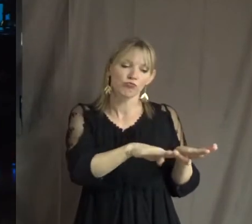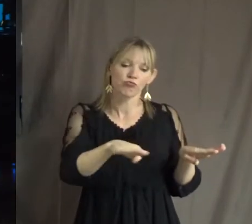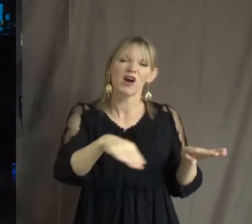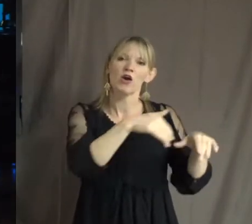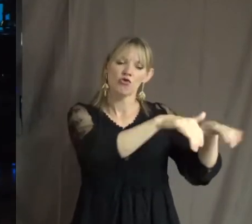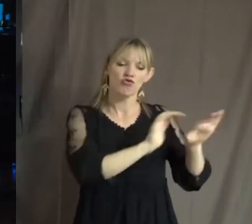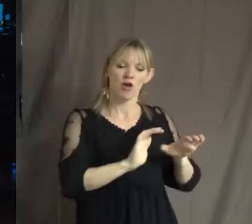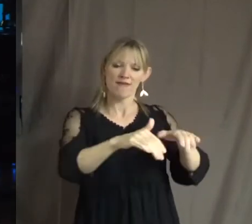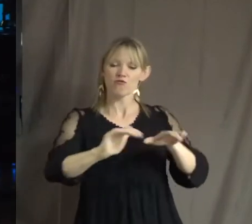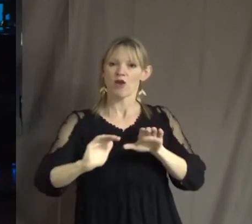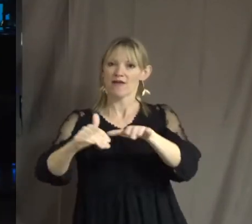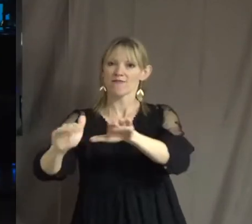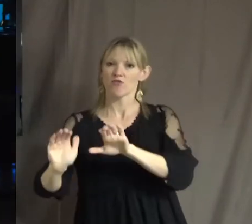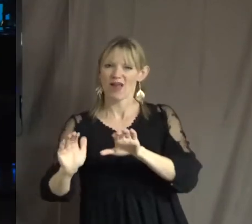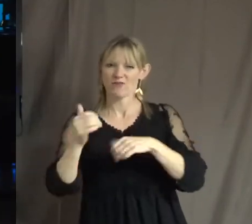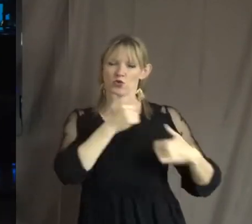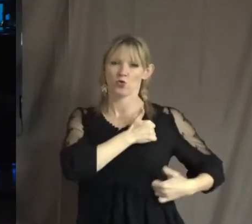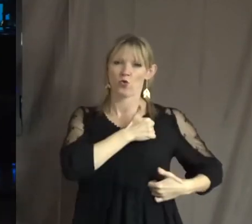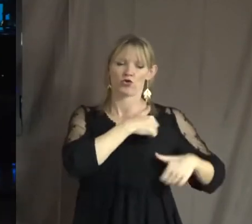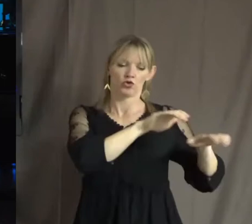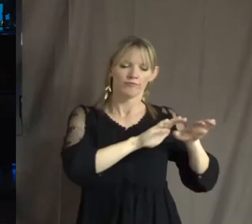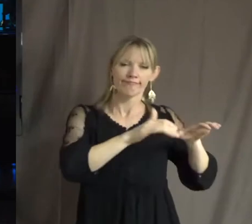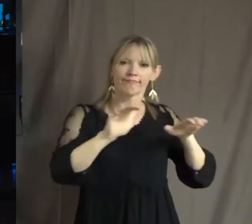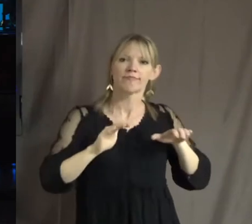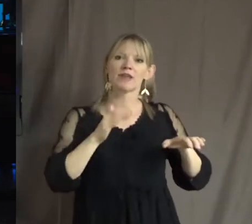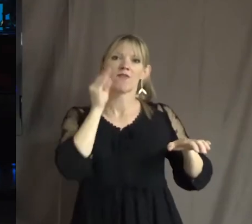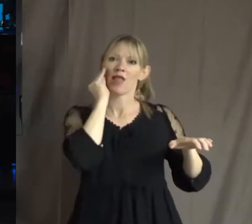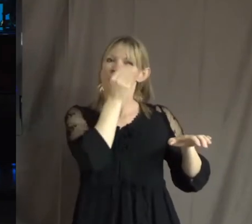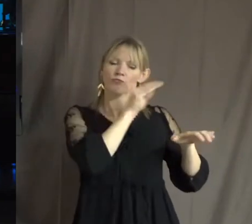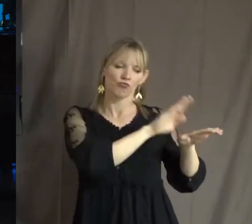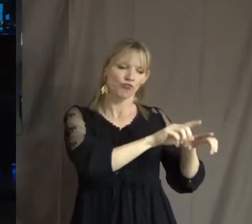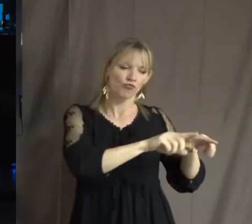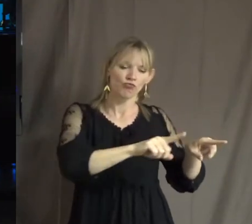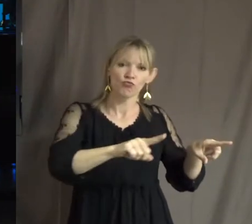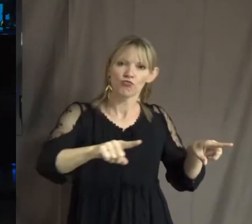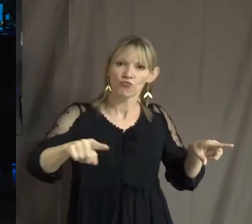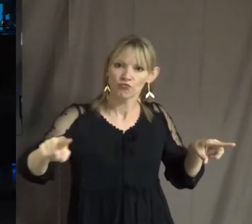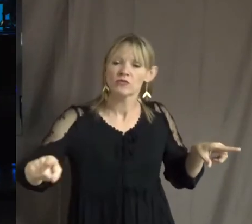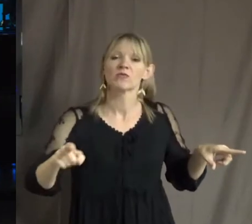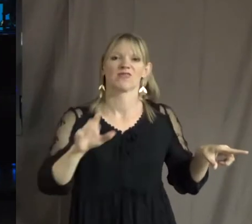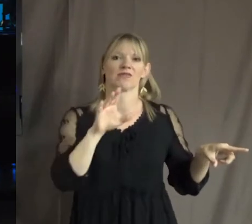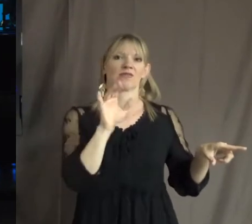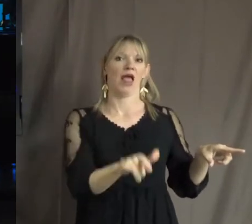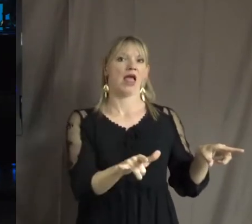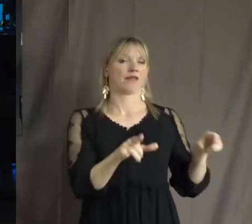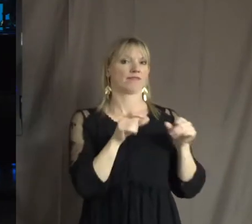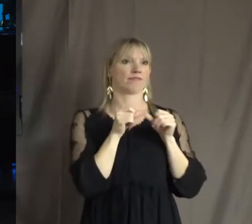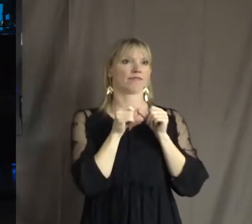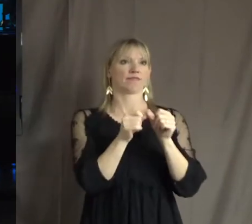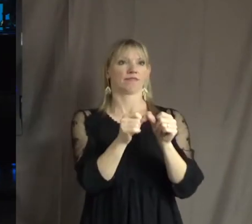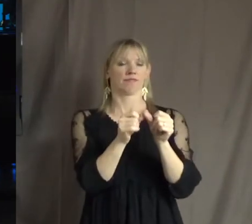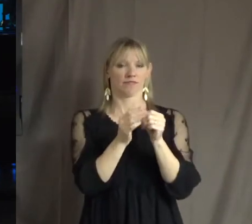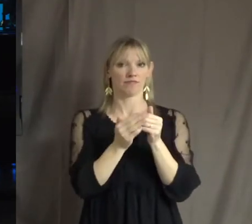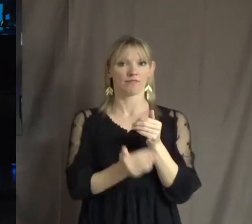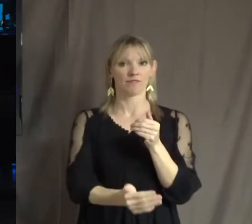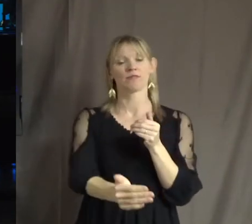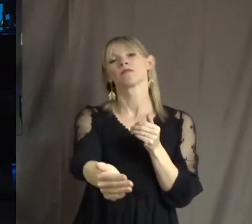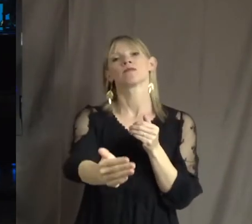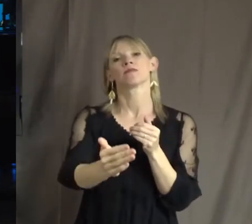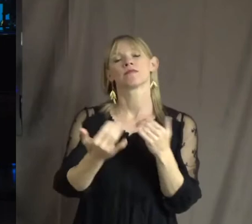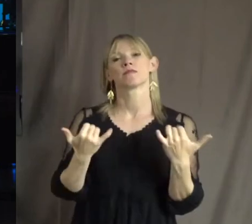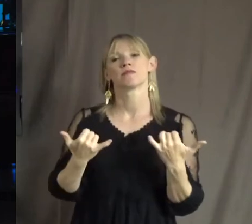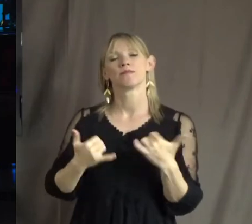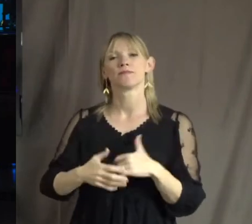the soldiers. And how dear that was and how it has stayed with us. And so